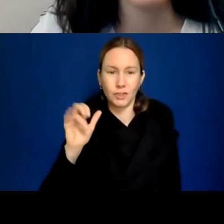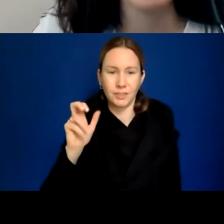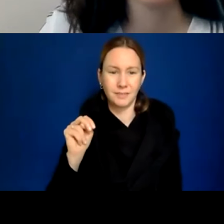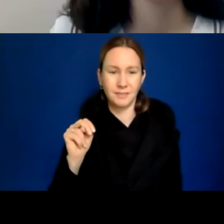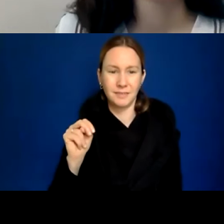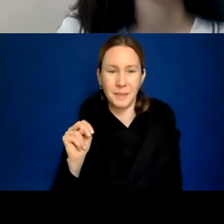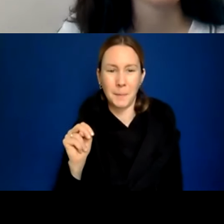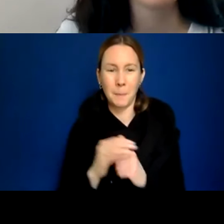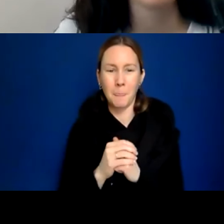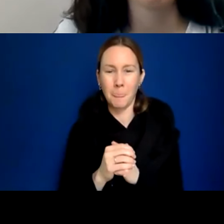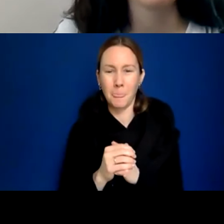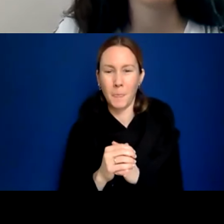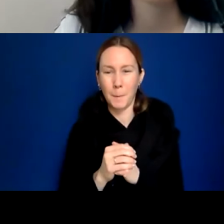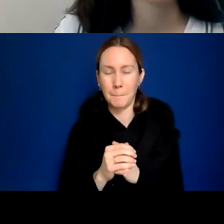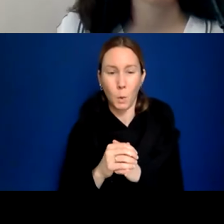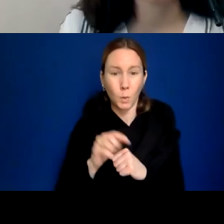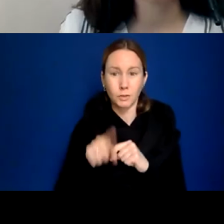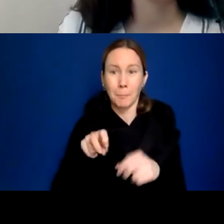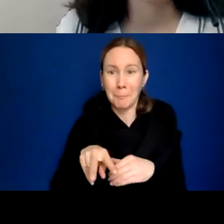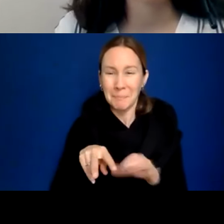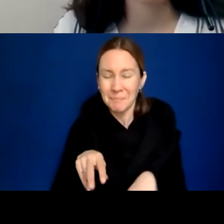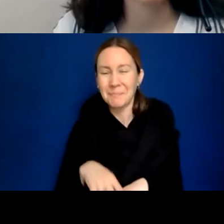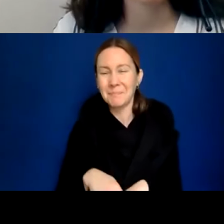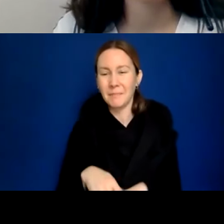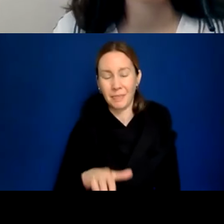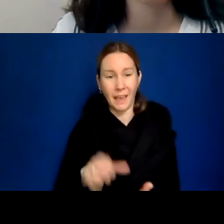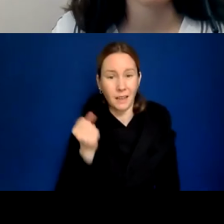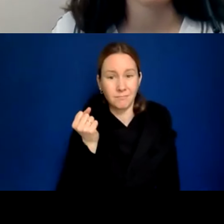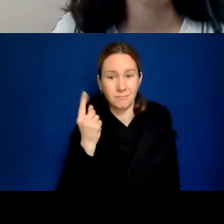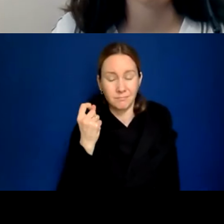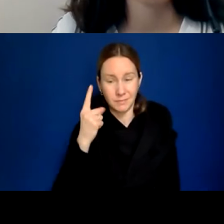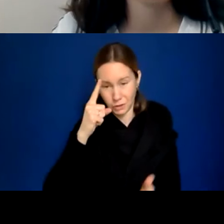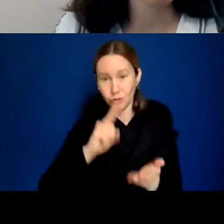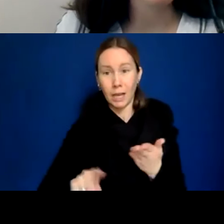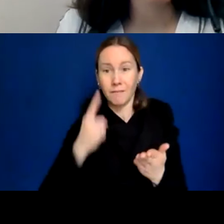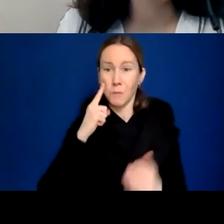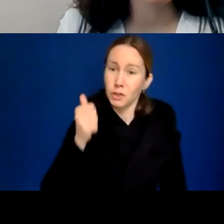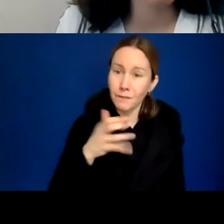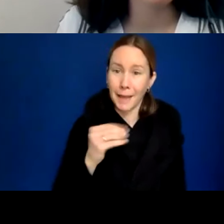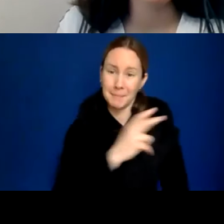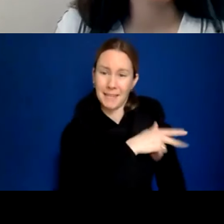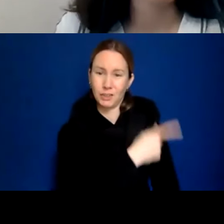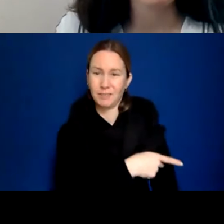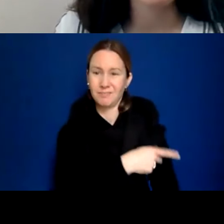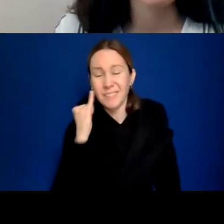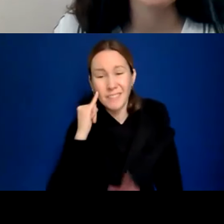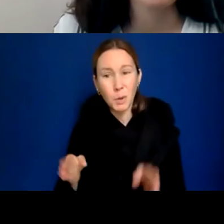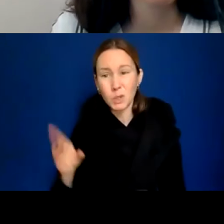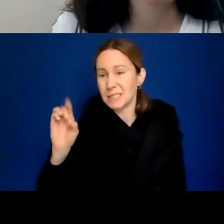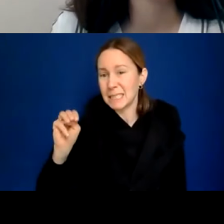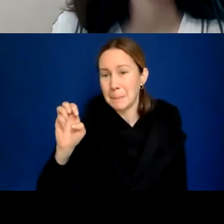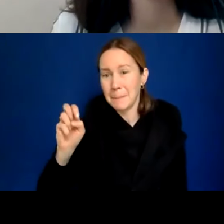little bit. So checking for comprehension goes for both you and for the patient. Somebody with dementia, or anybody